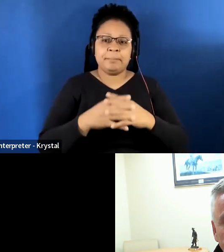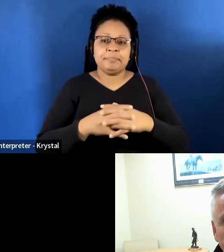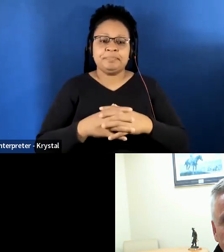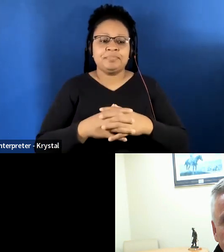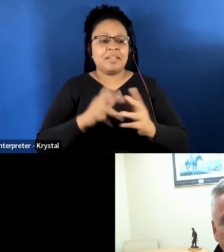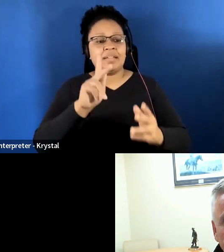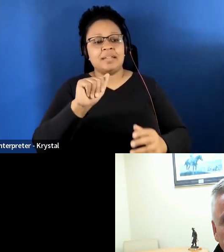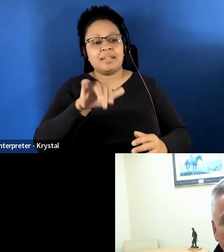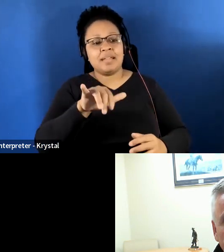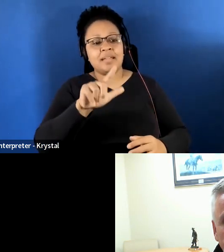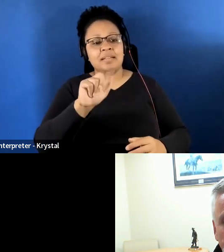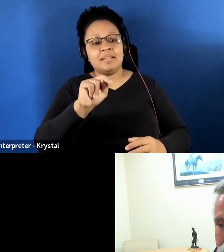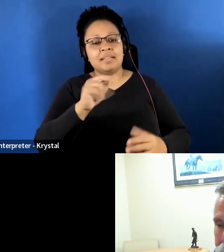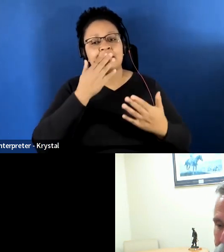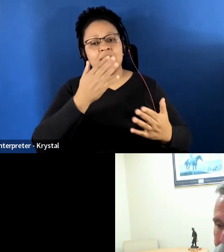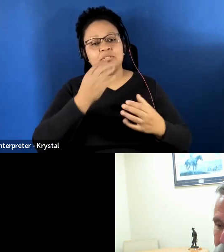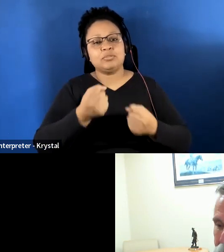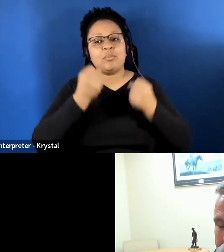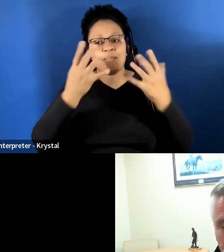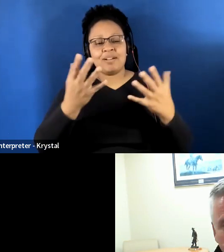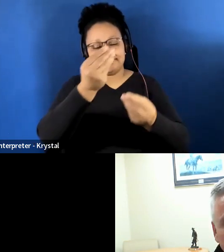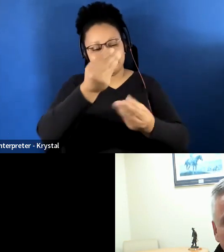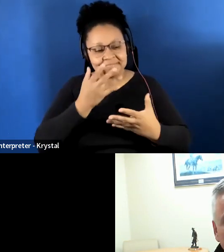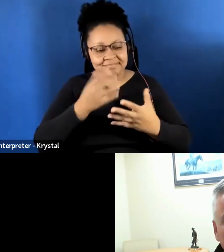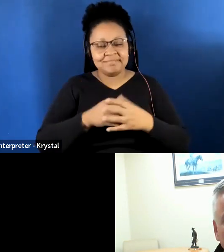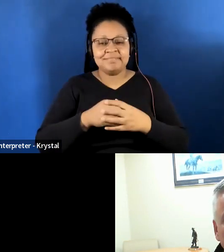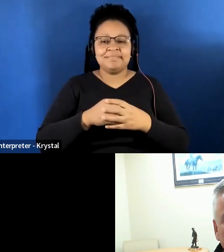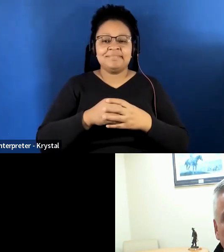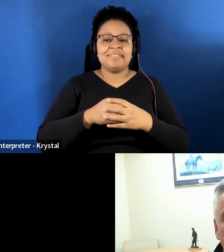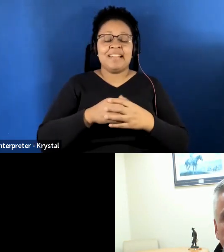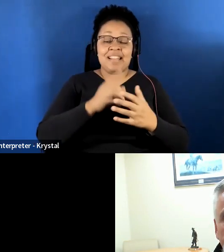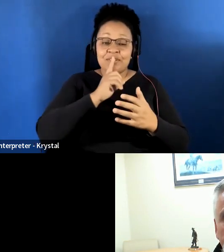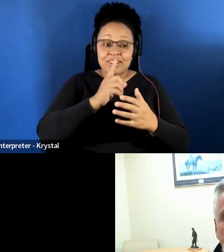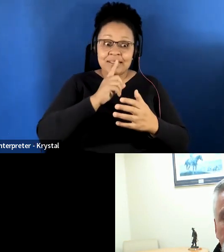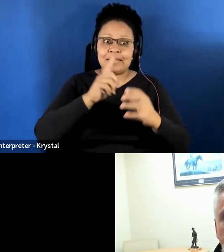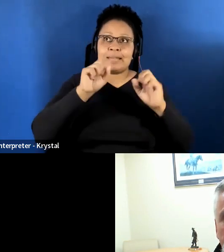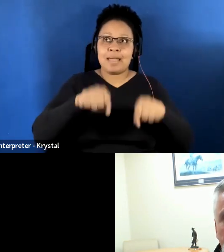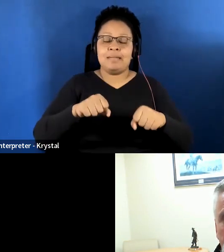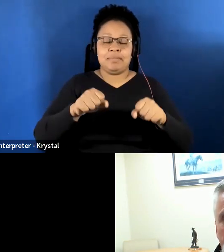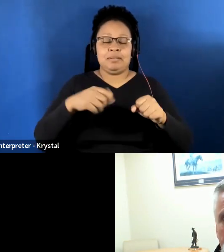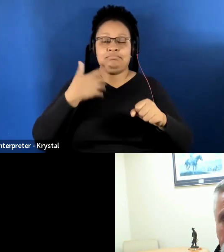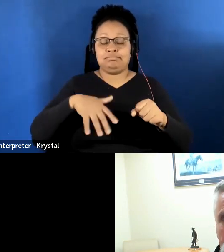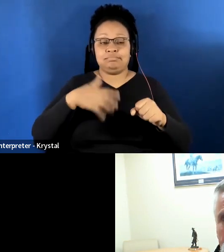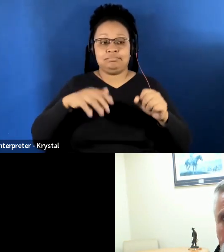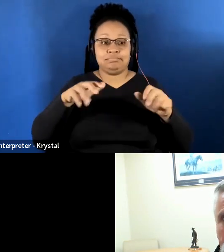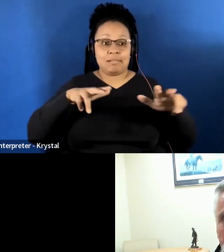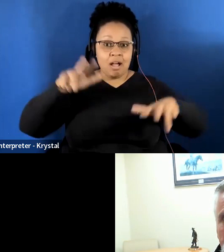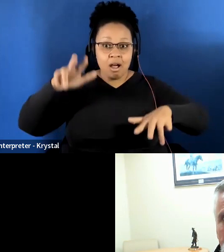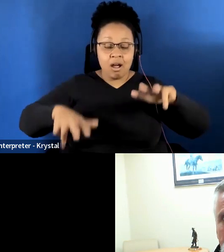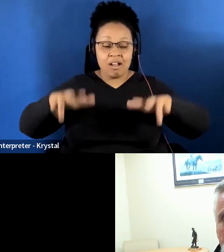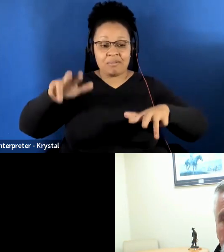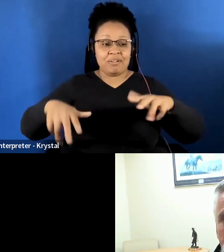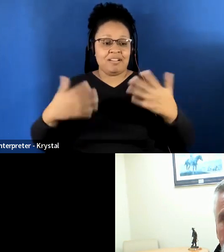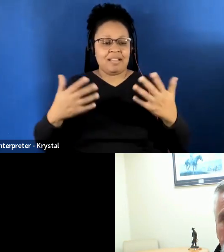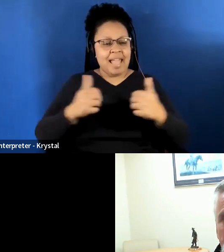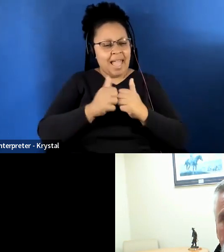Kaylin, thank you so much for sharing that. Yeah, that can be incredibly awkward. And how have you managed